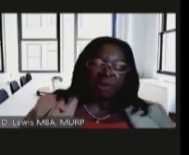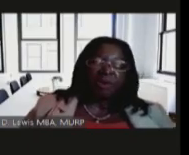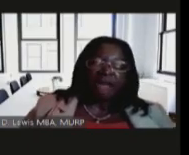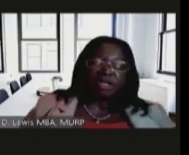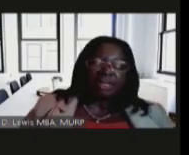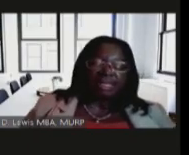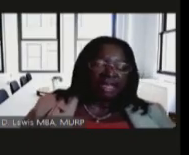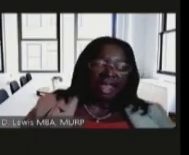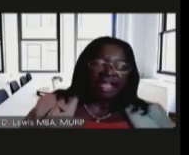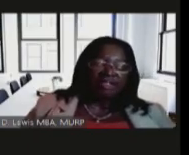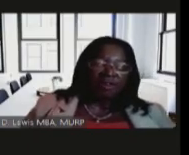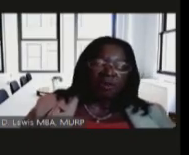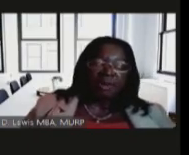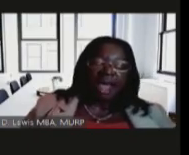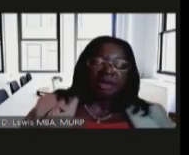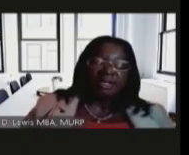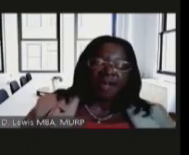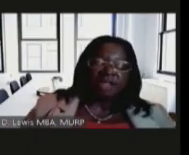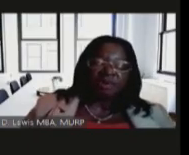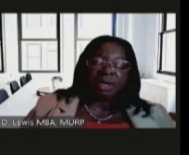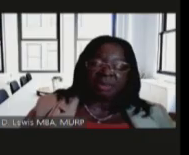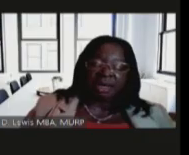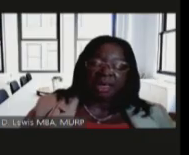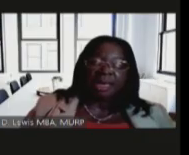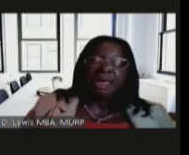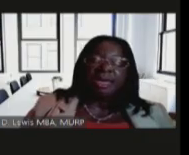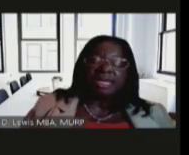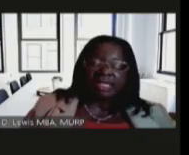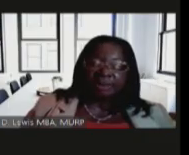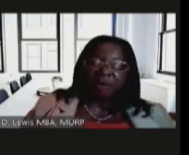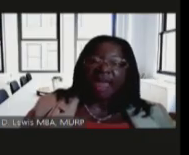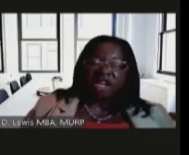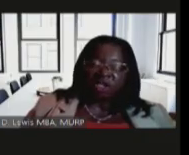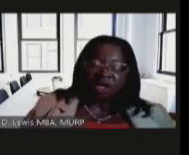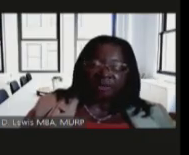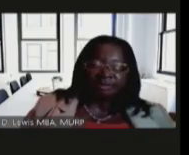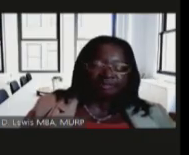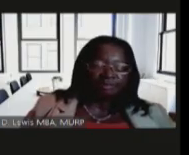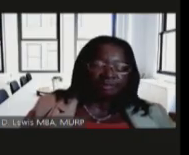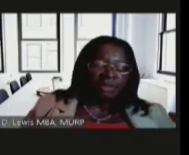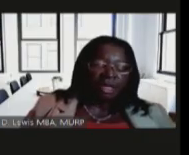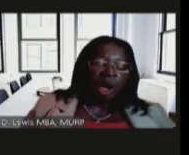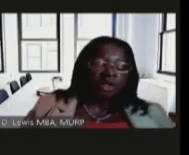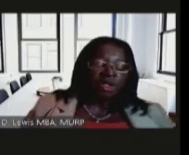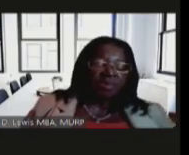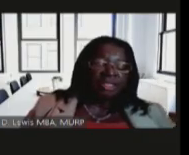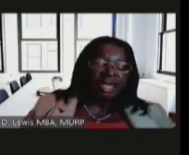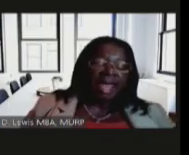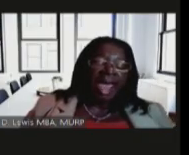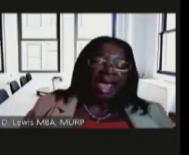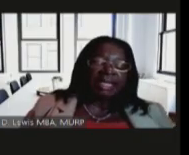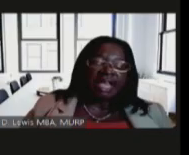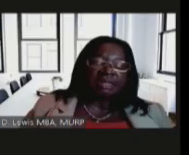presentations were provided to the City of Gainesville Affordable Housing Advisory Committee in December of last year, and also